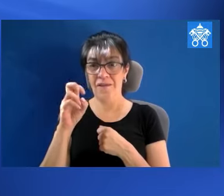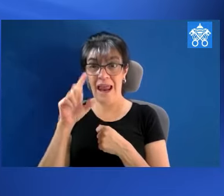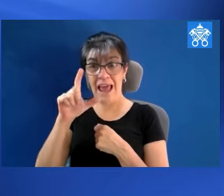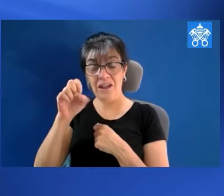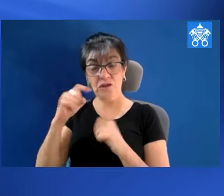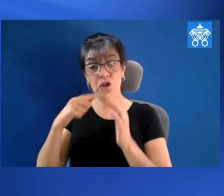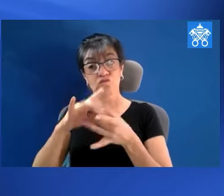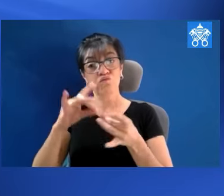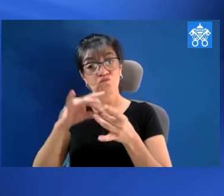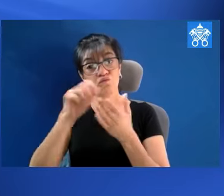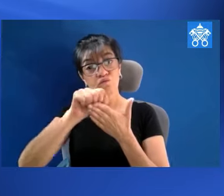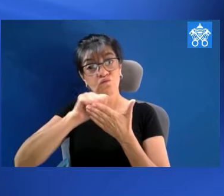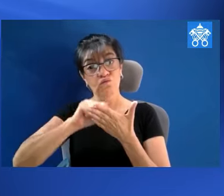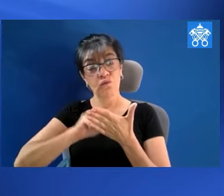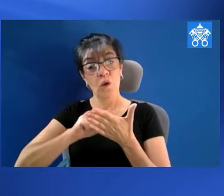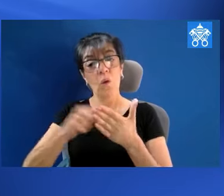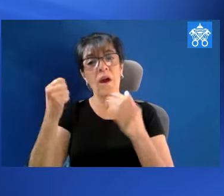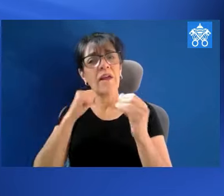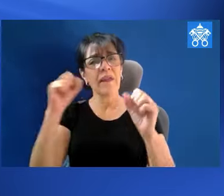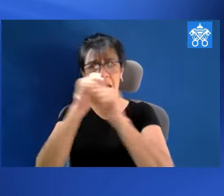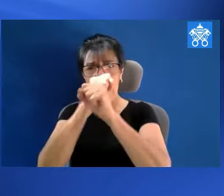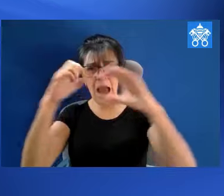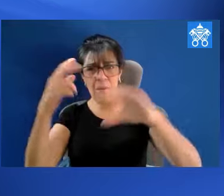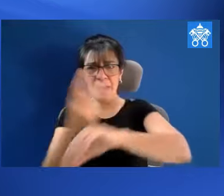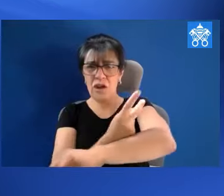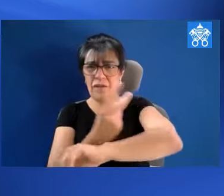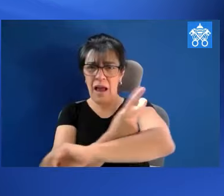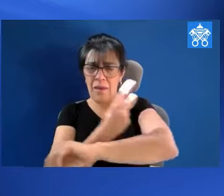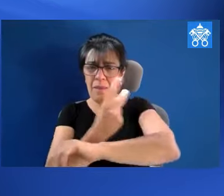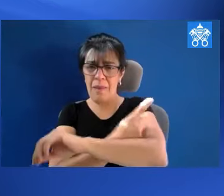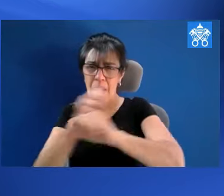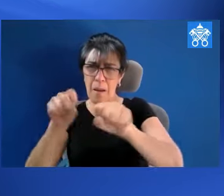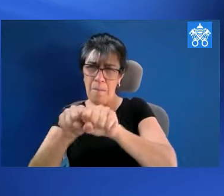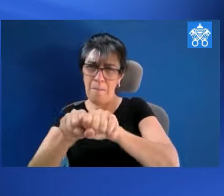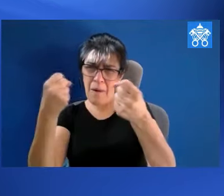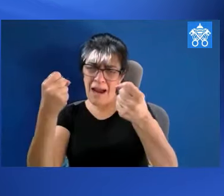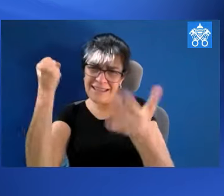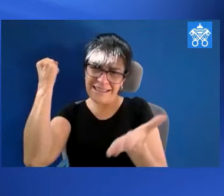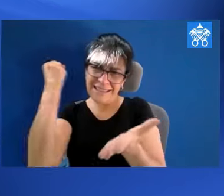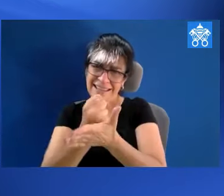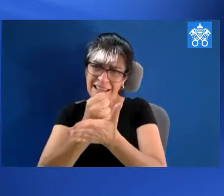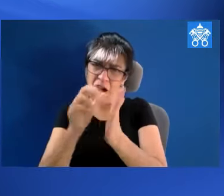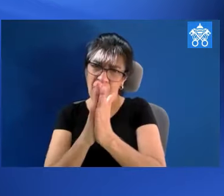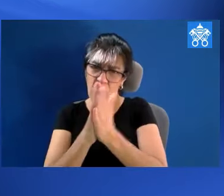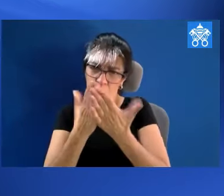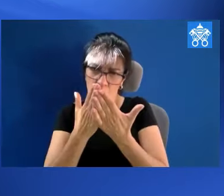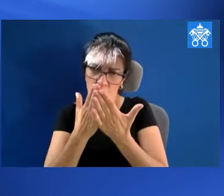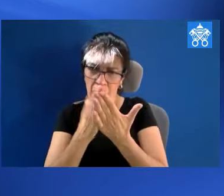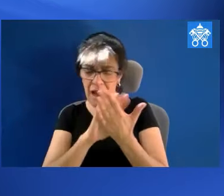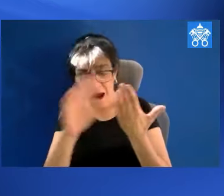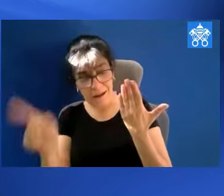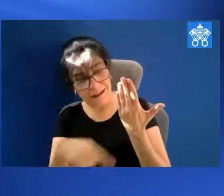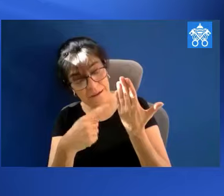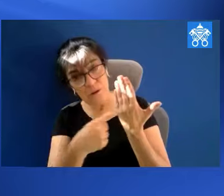Revelation describes all of this with the image of the Lamb that breaks the seal of the book written within and on the